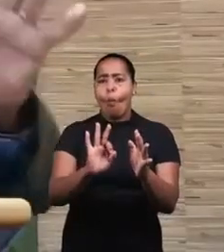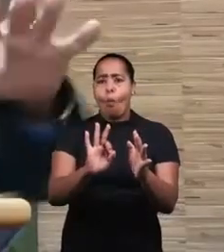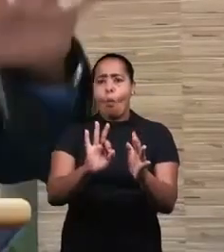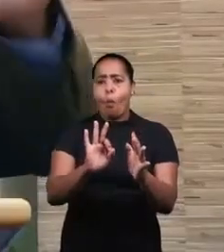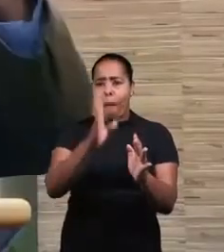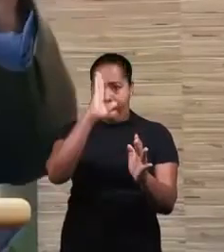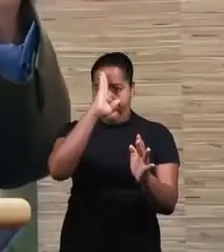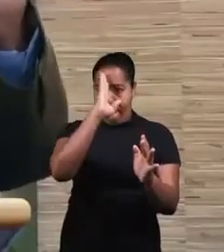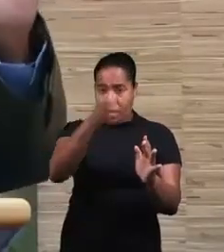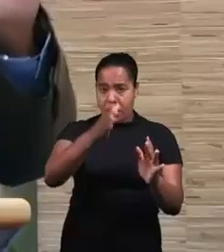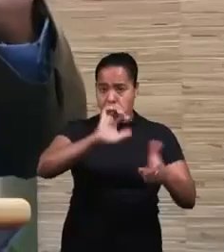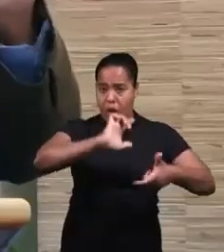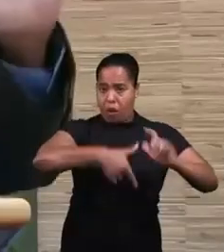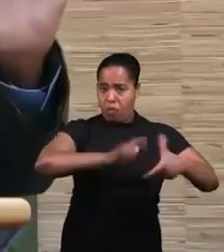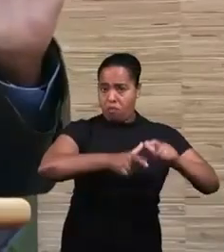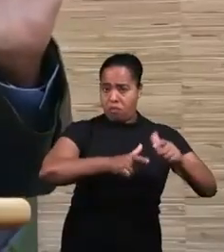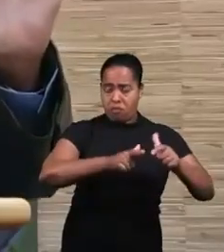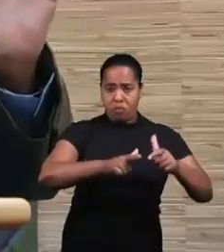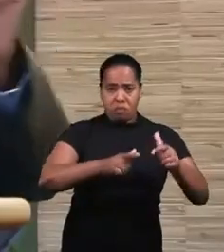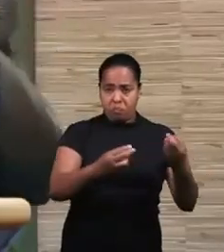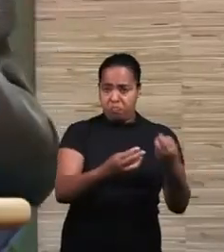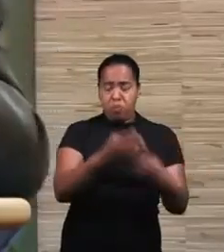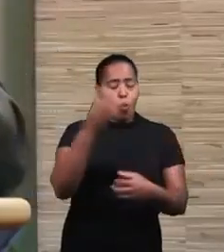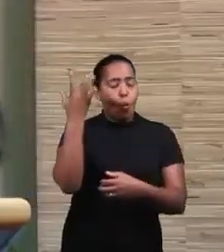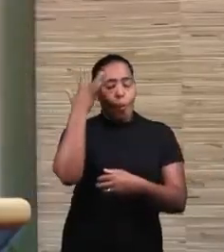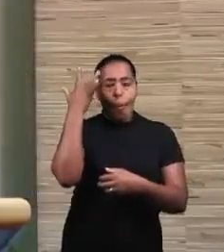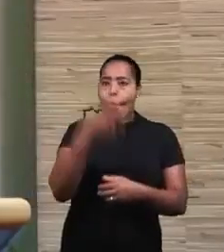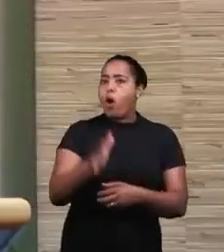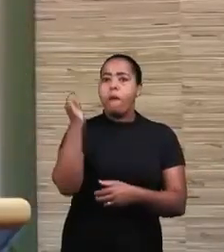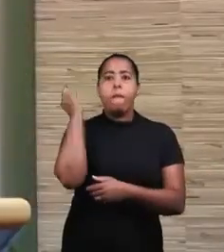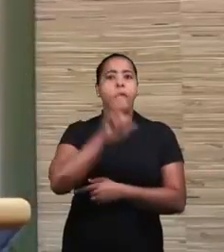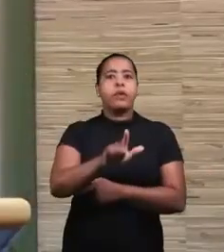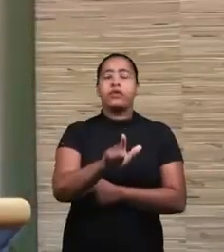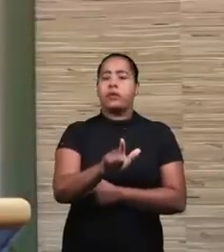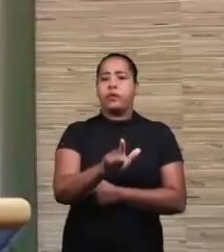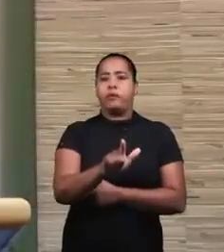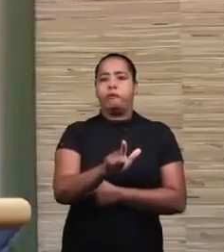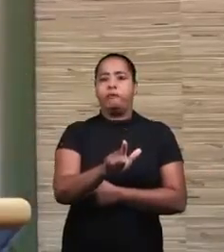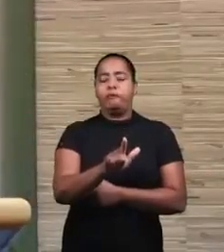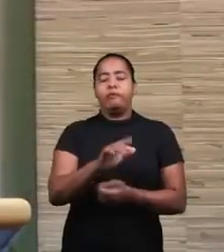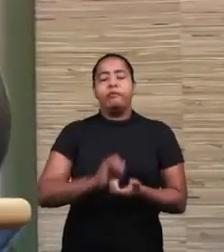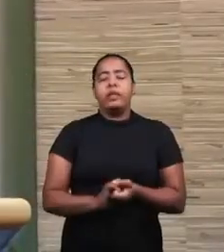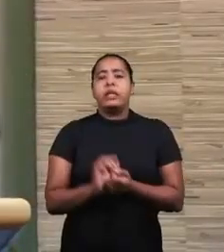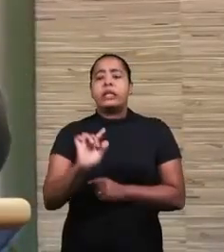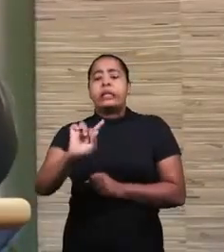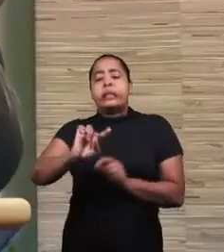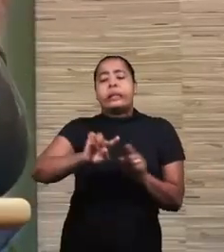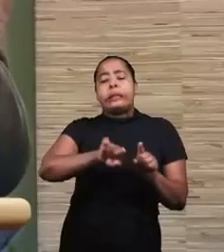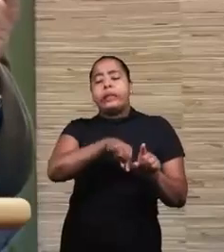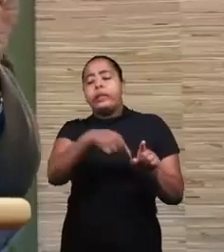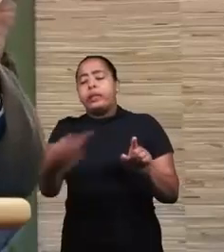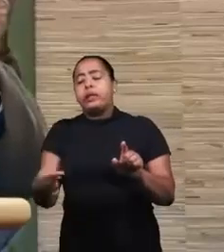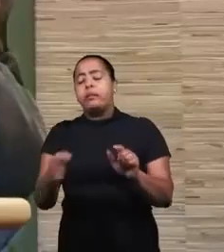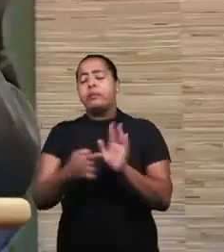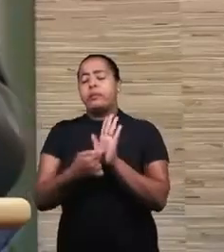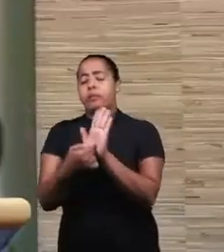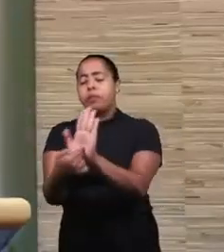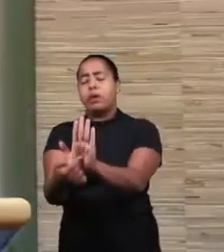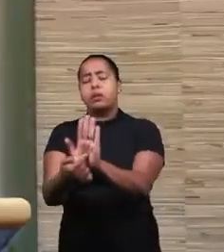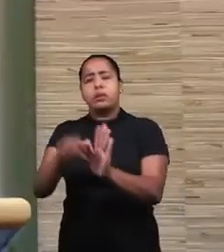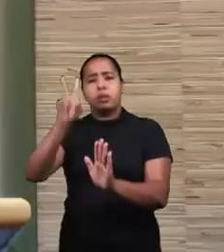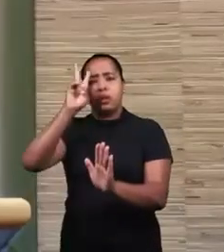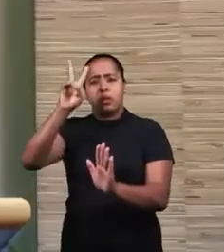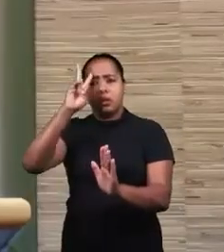not explain. The sons of my people could not explain it. Then we will see that there is a